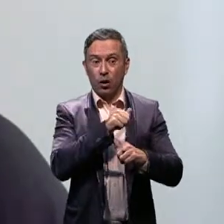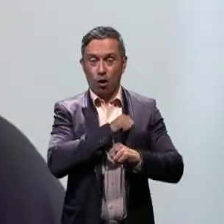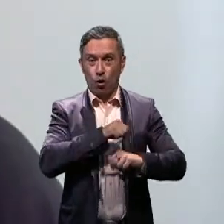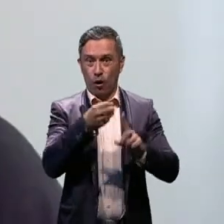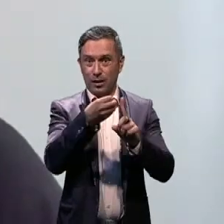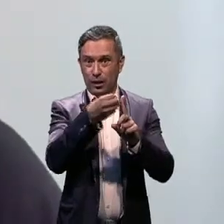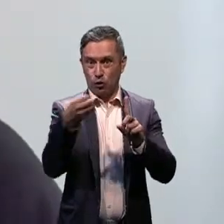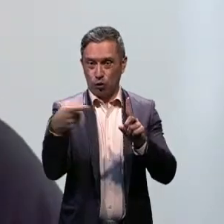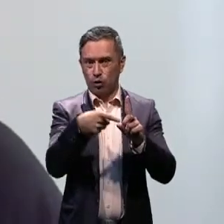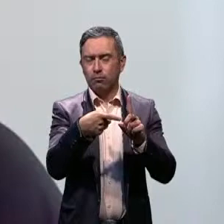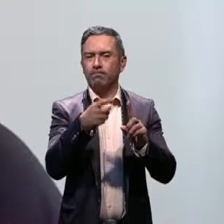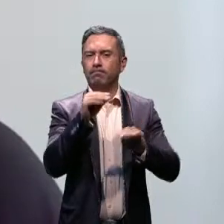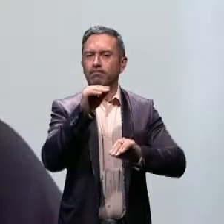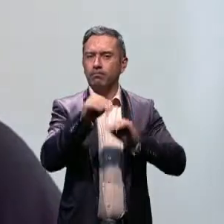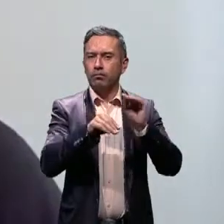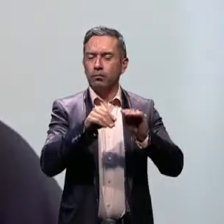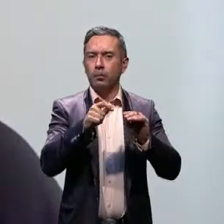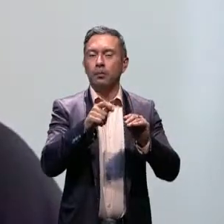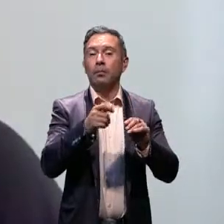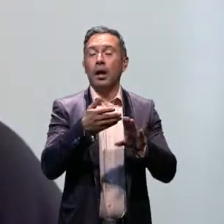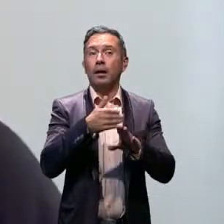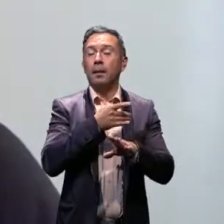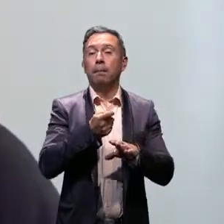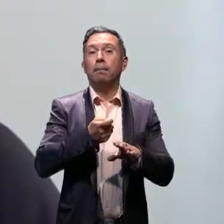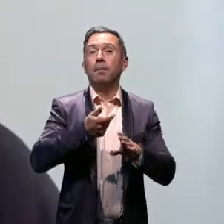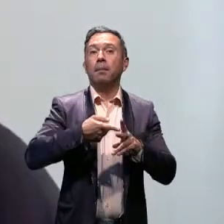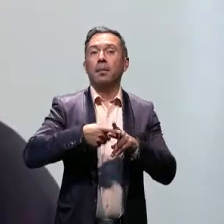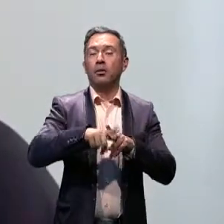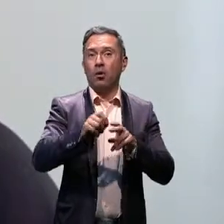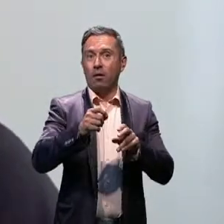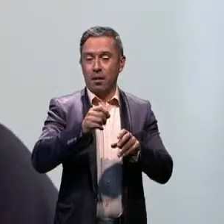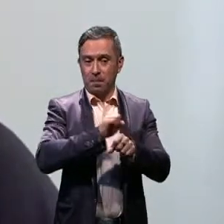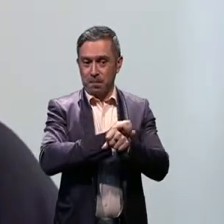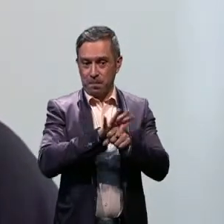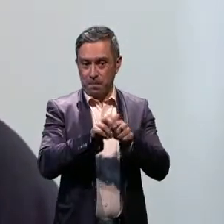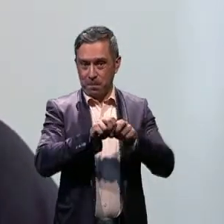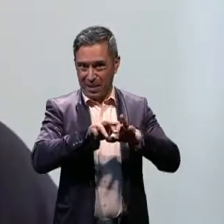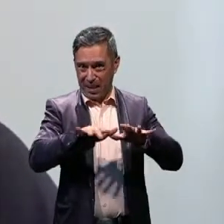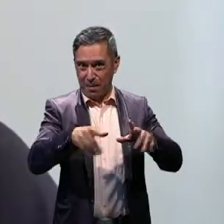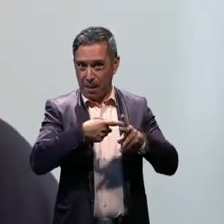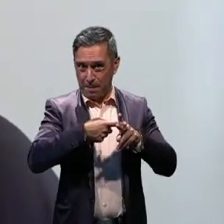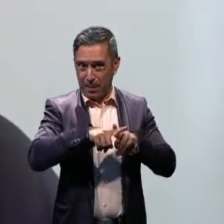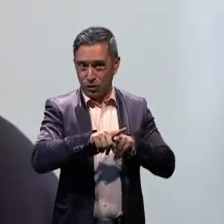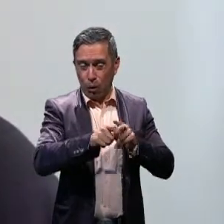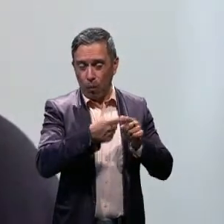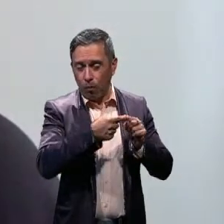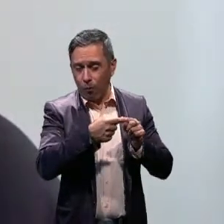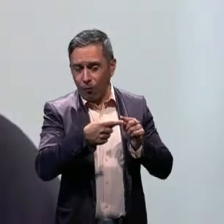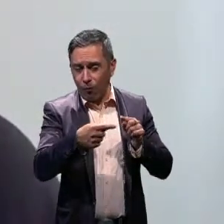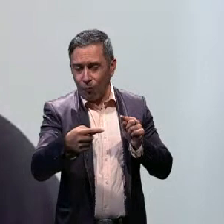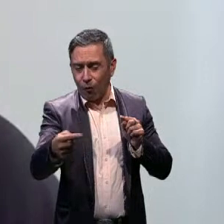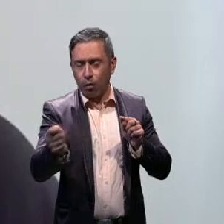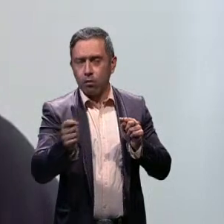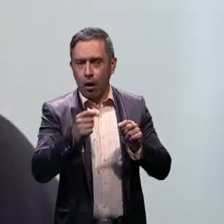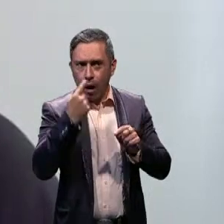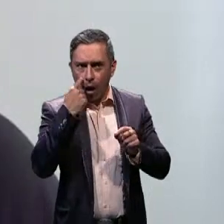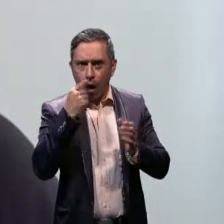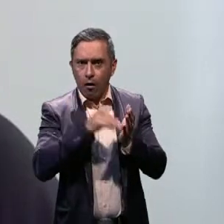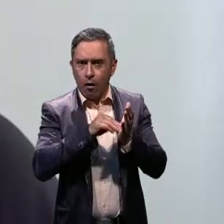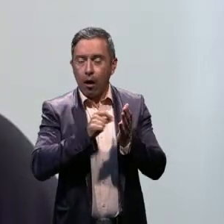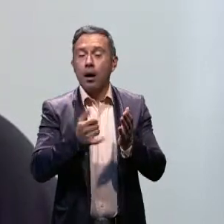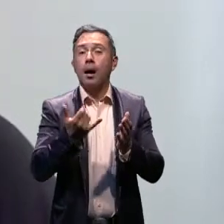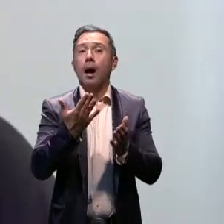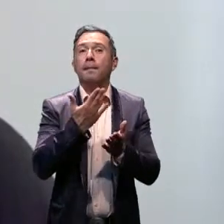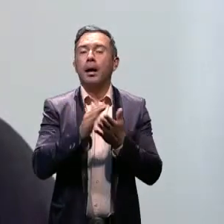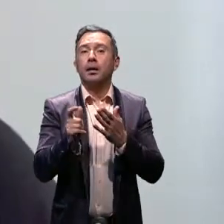from the organization, I mean, the structure from the first days of the pandemic, we continue working on this. And